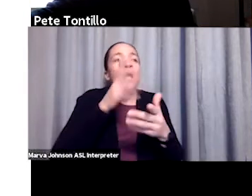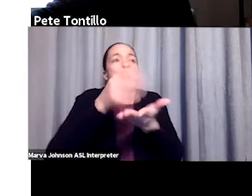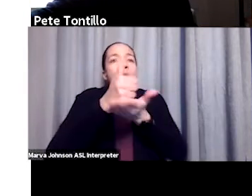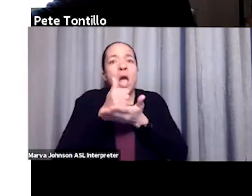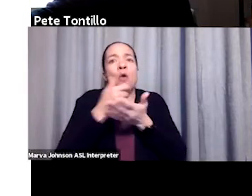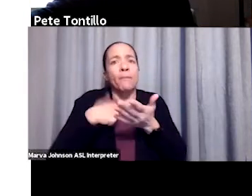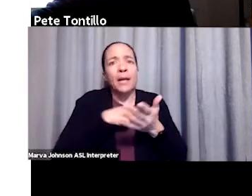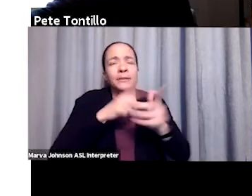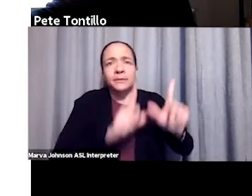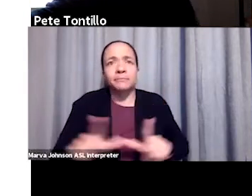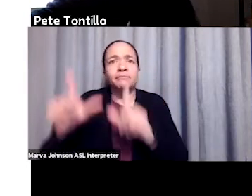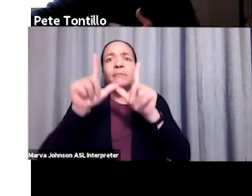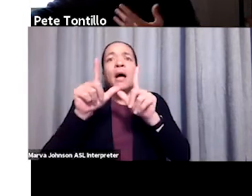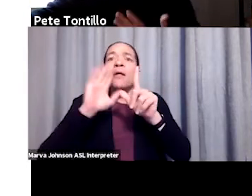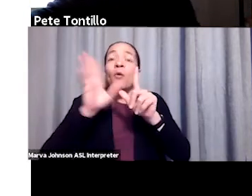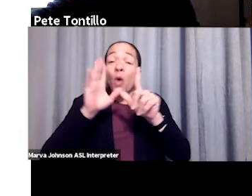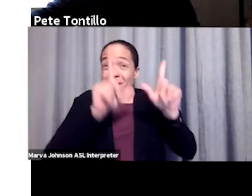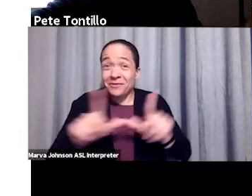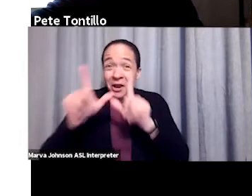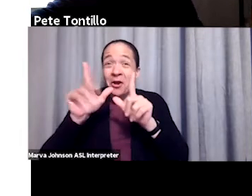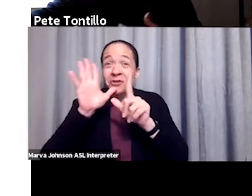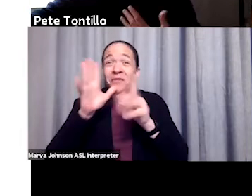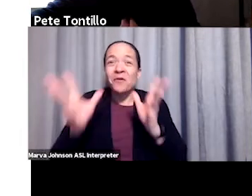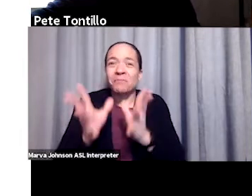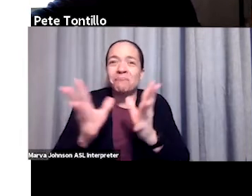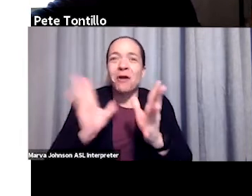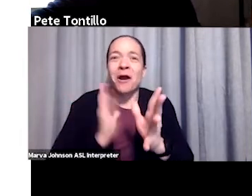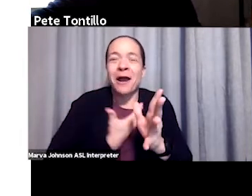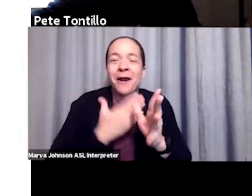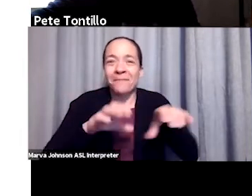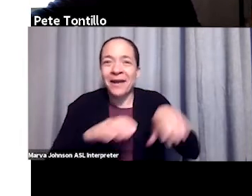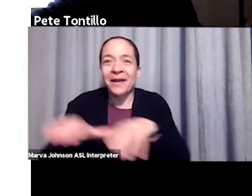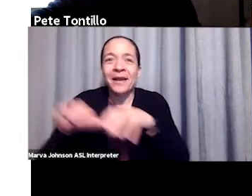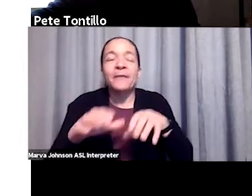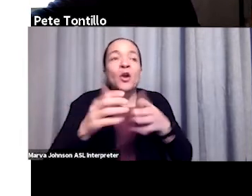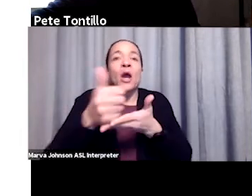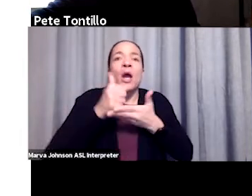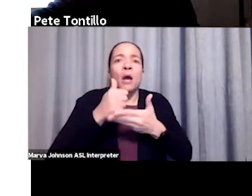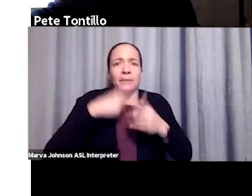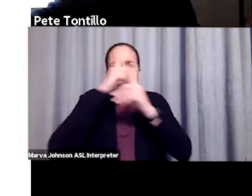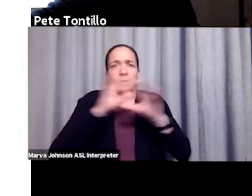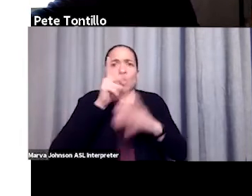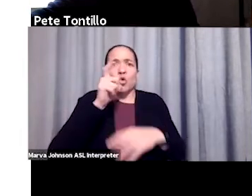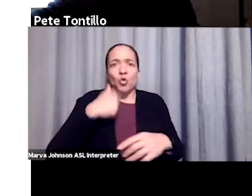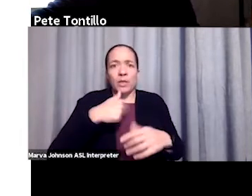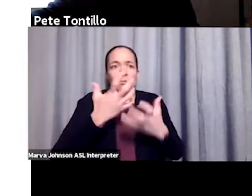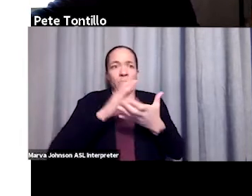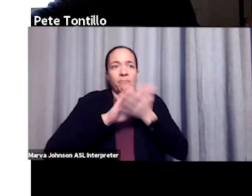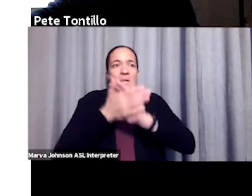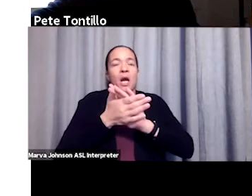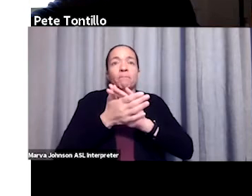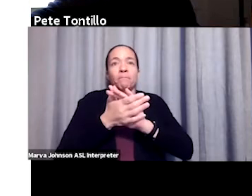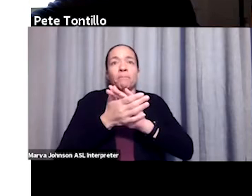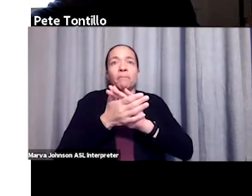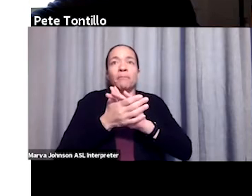turn drives our behavior. They help us articulate our ideals, the kind of people we want to be, shaping our self-image, which can prompt us to